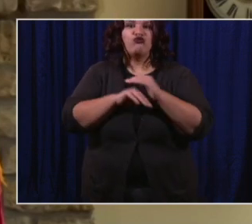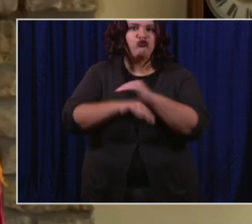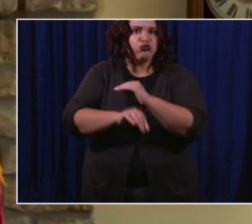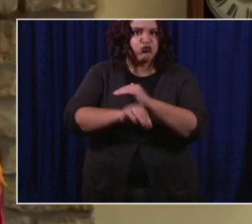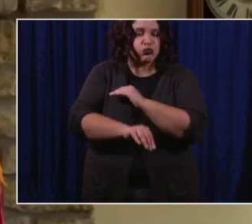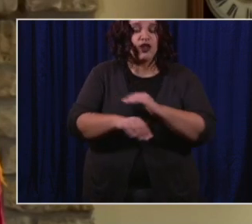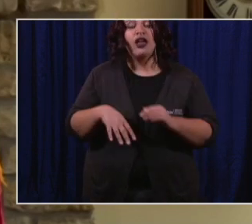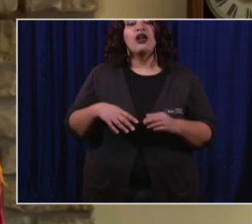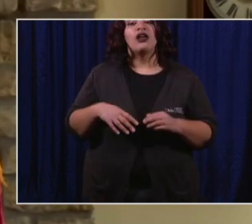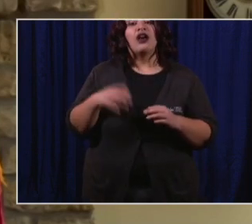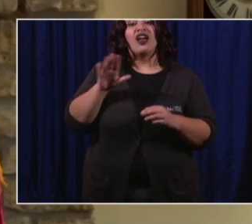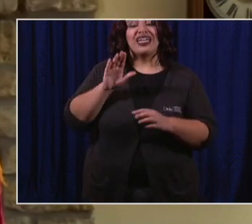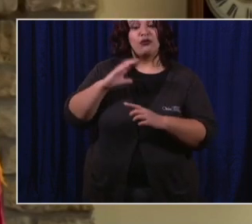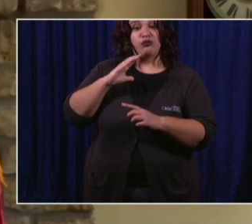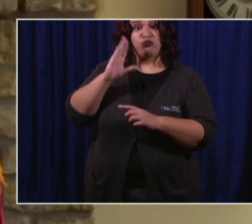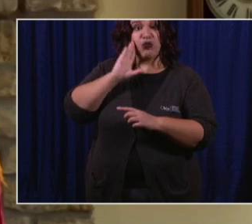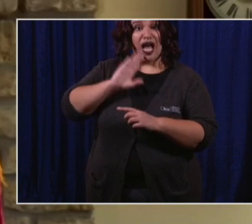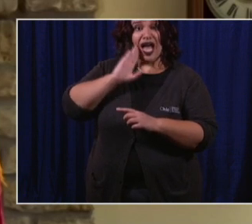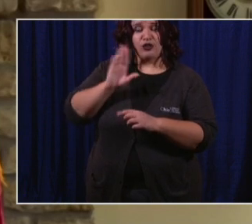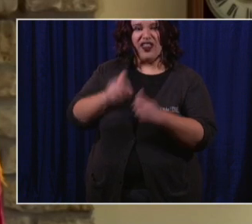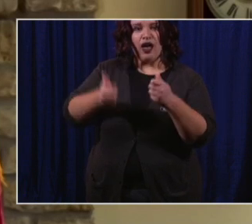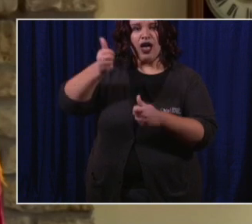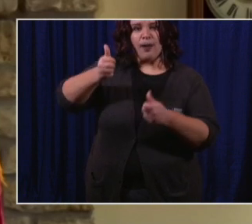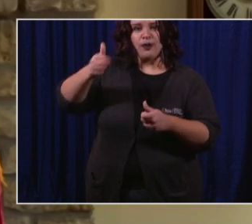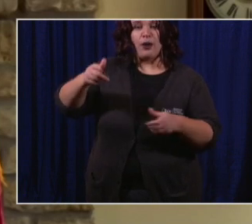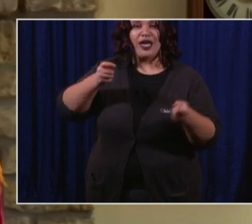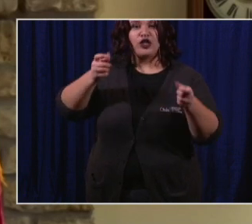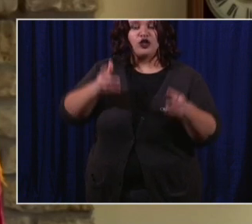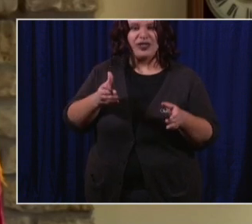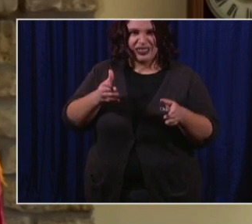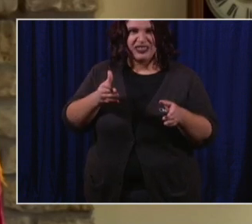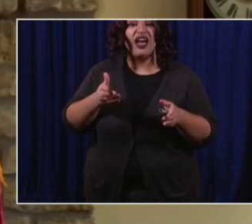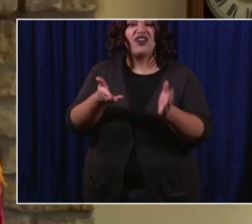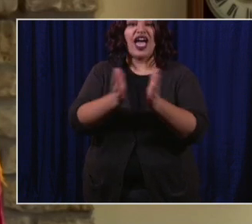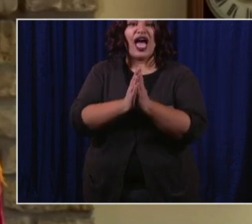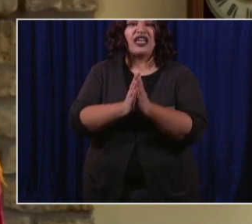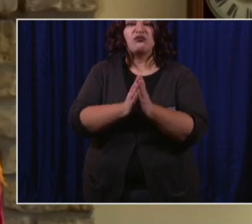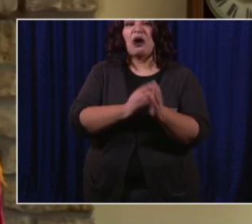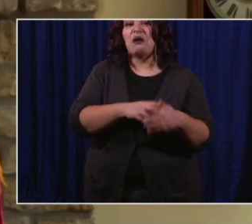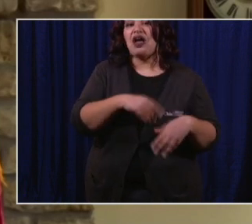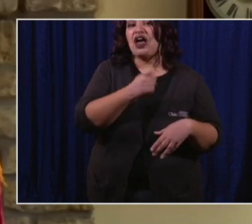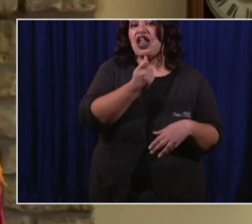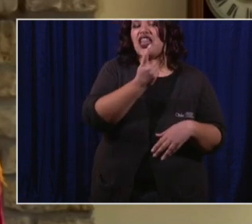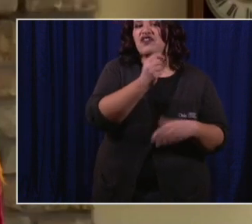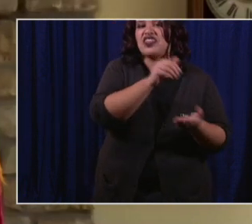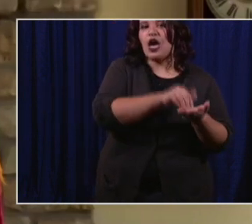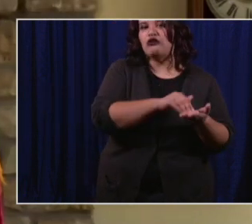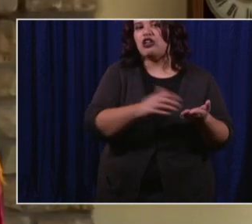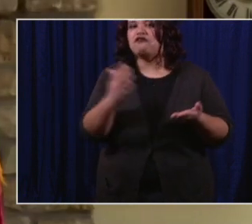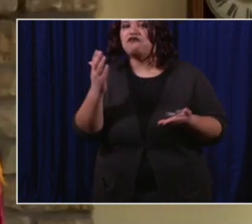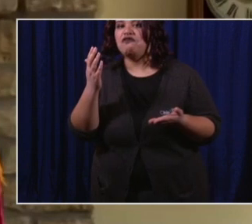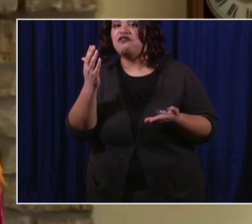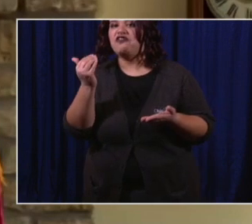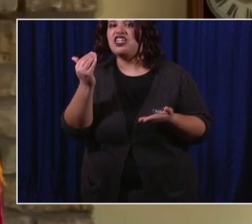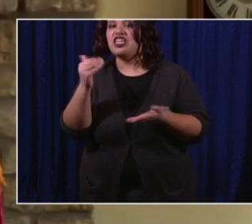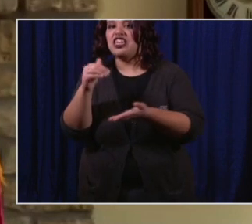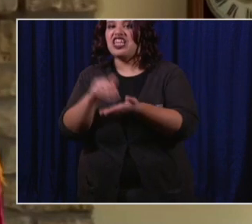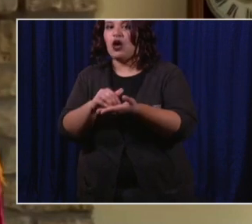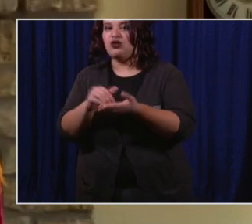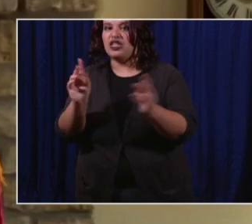Browns had requested you guys increase it from a range between around 11,000 to around 16,000